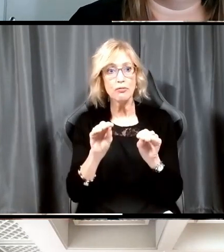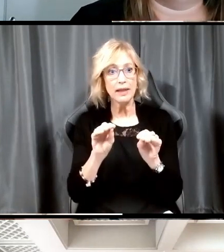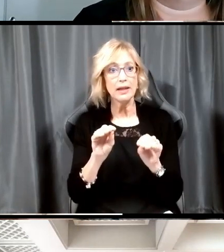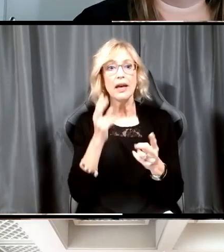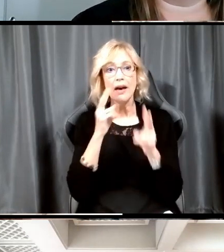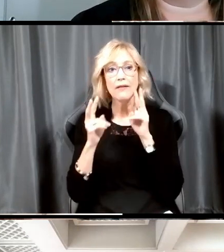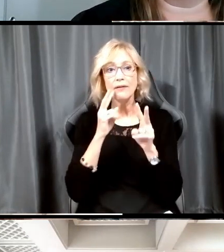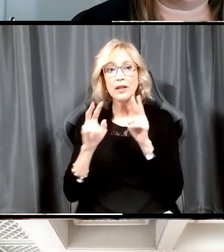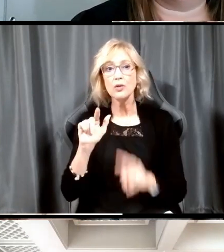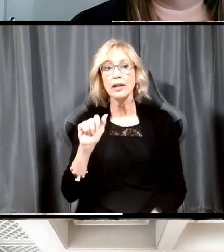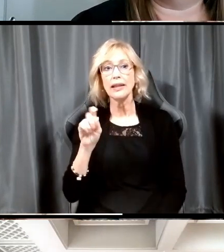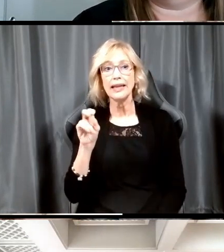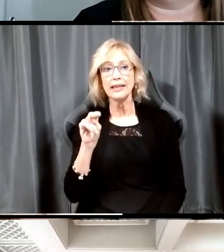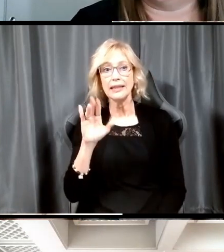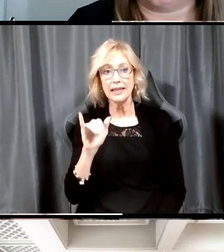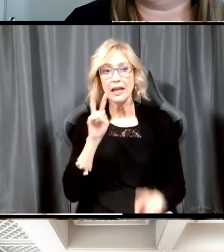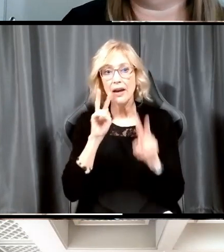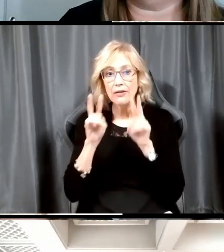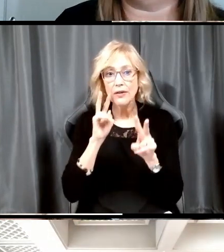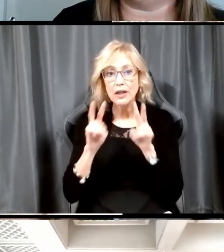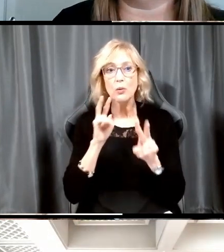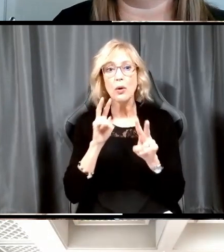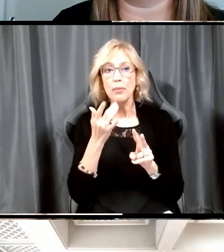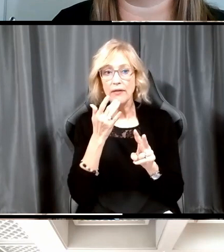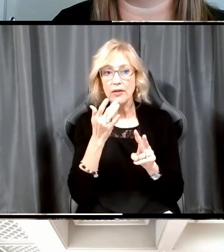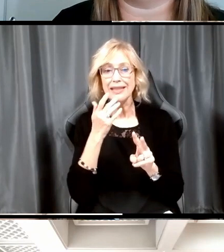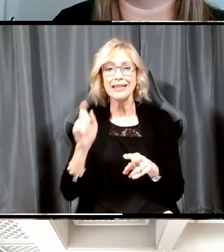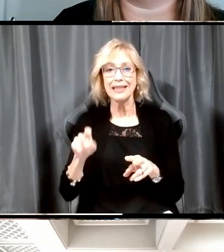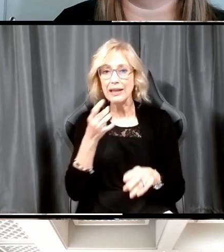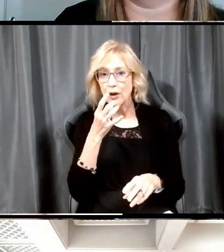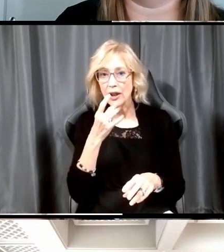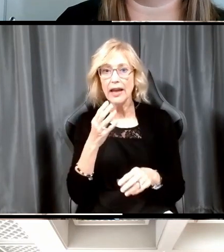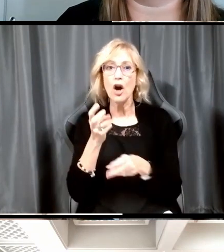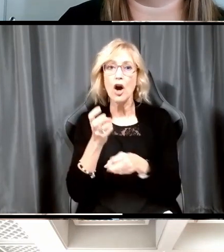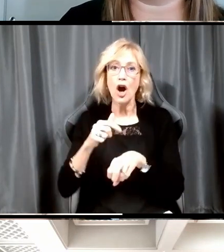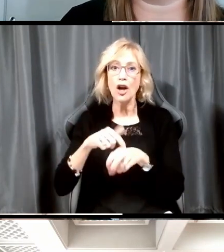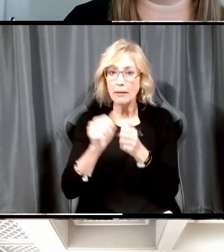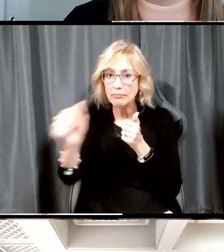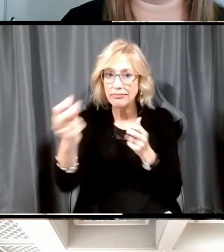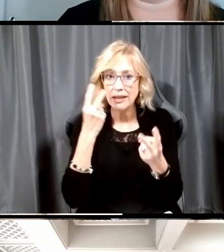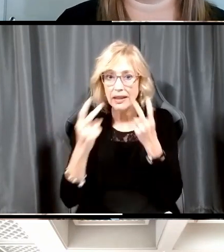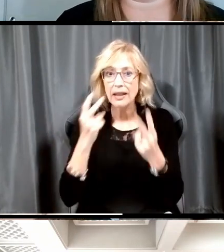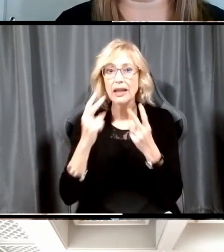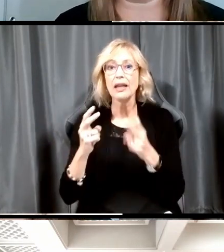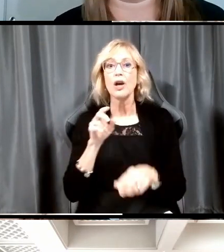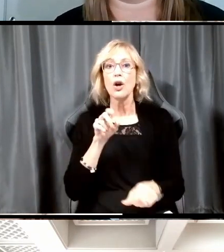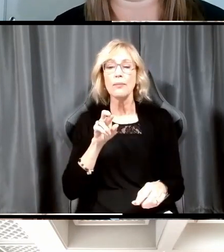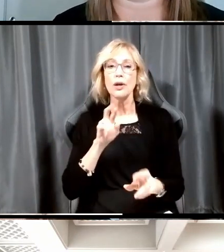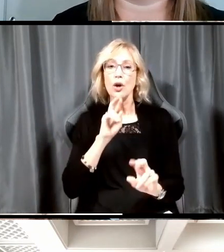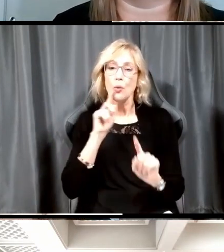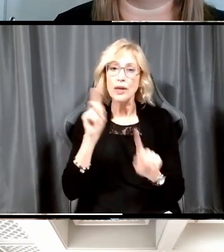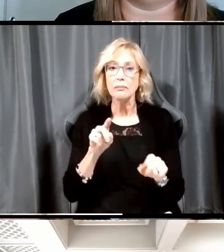latency, visual field preferences, need for light, difficulty with distance viewing, visual reflex responses, difficulty